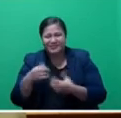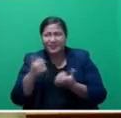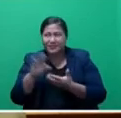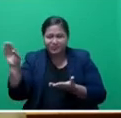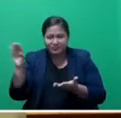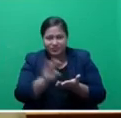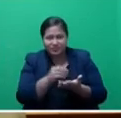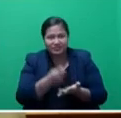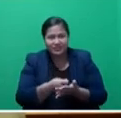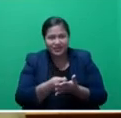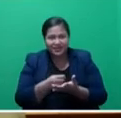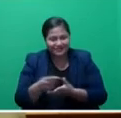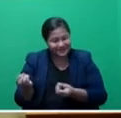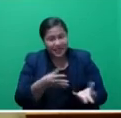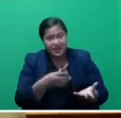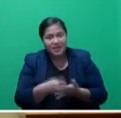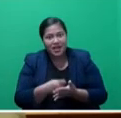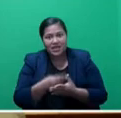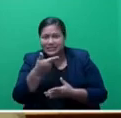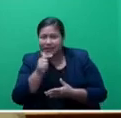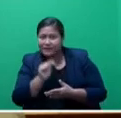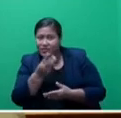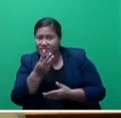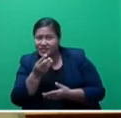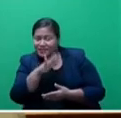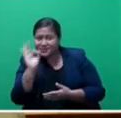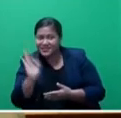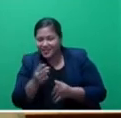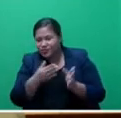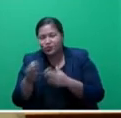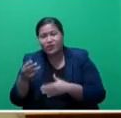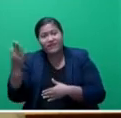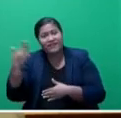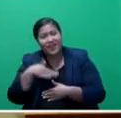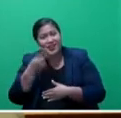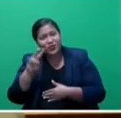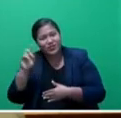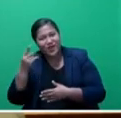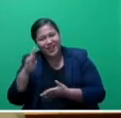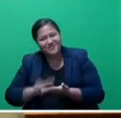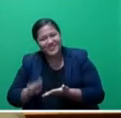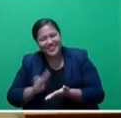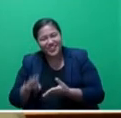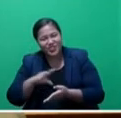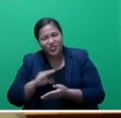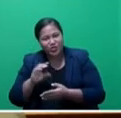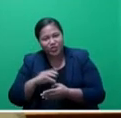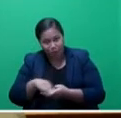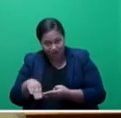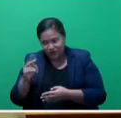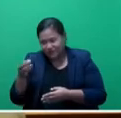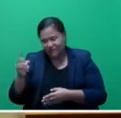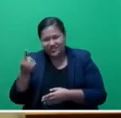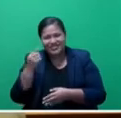rose by 7.3% to $521 million in the first 10 months of this year. For the month